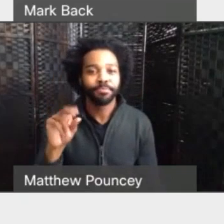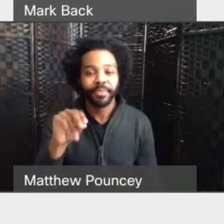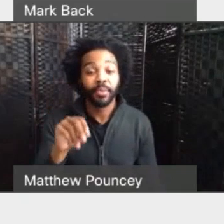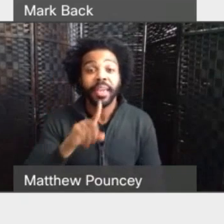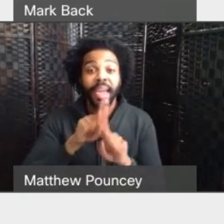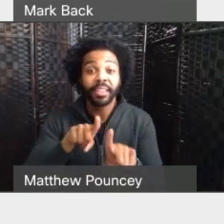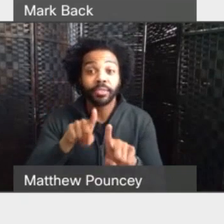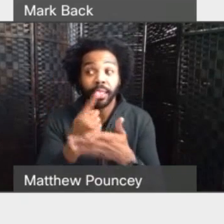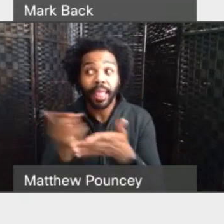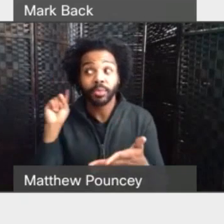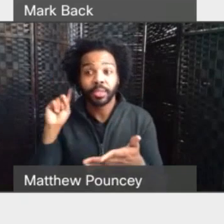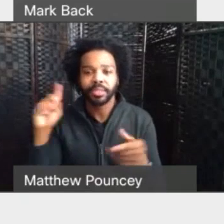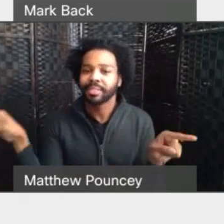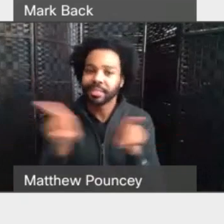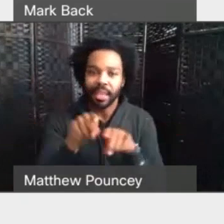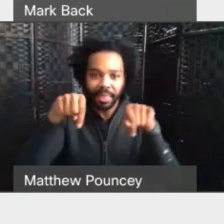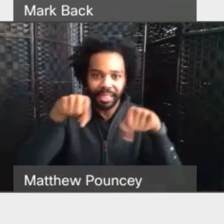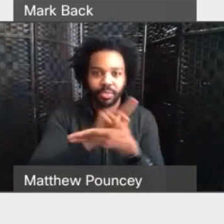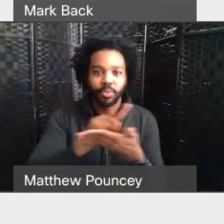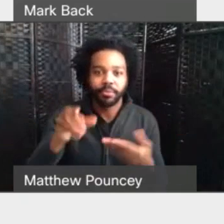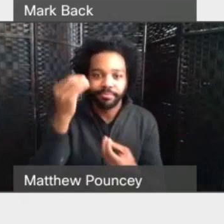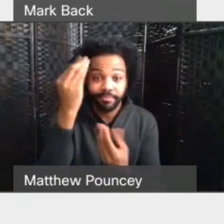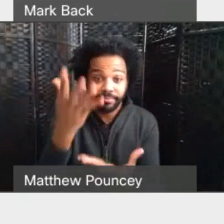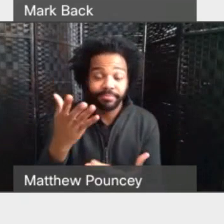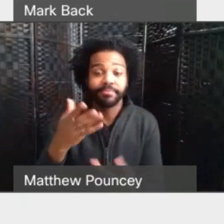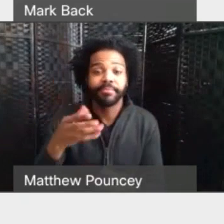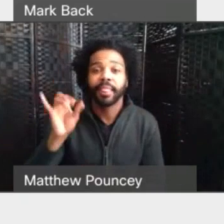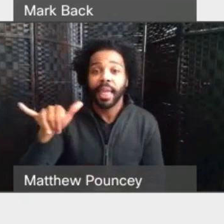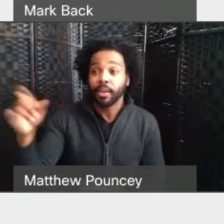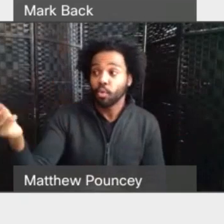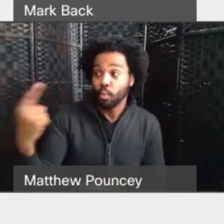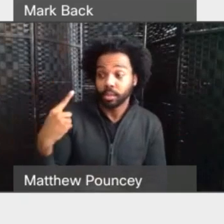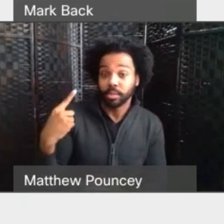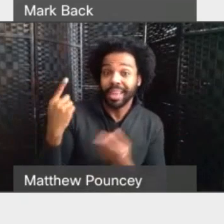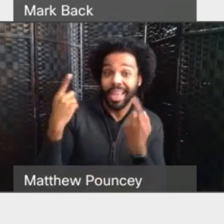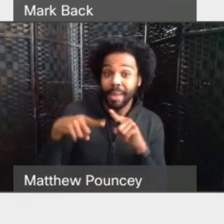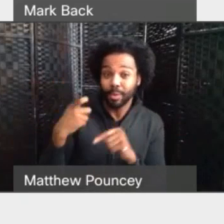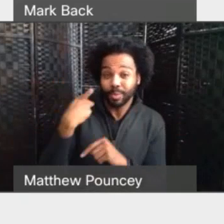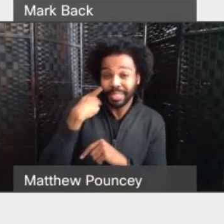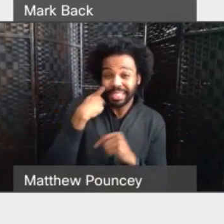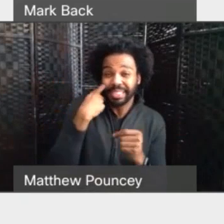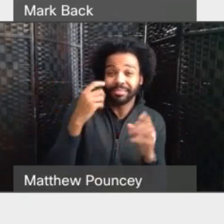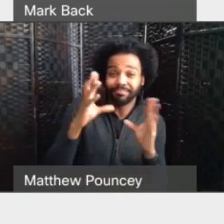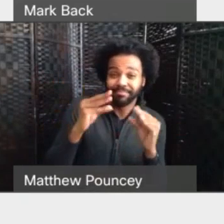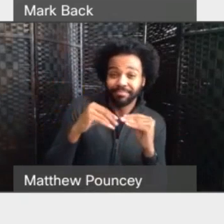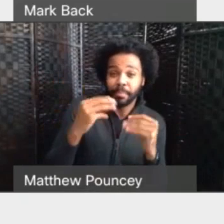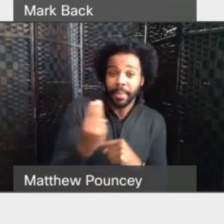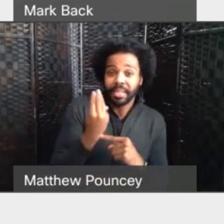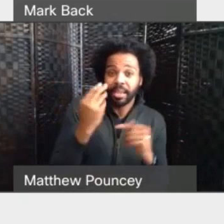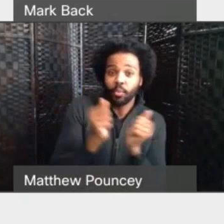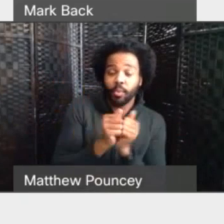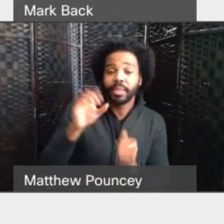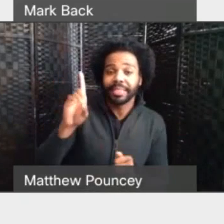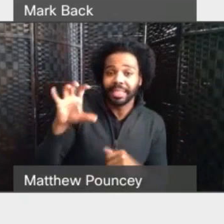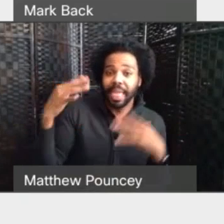is the same answer that I would provide this week. That question was raised in the call on Monday with DC Health. The